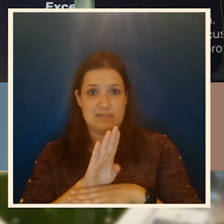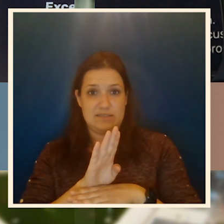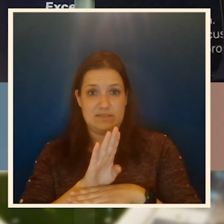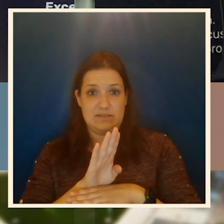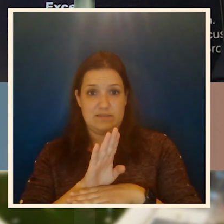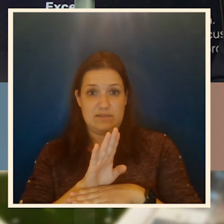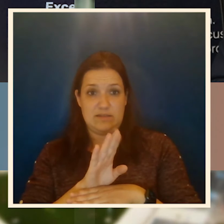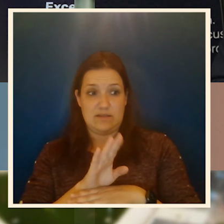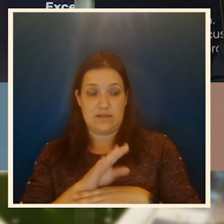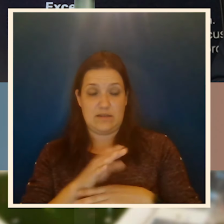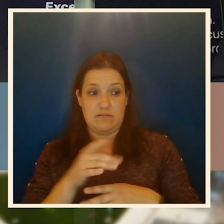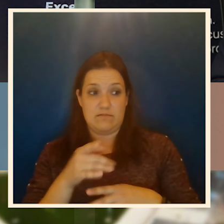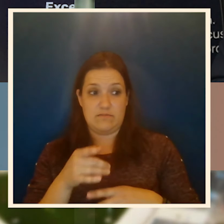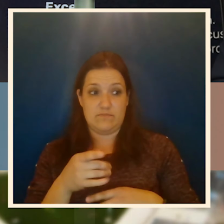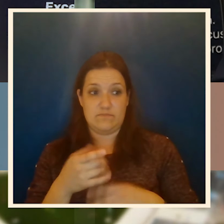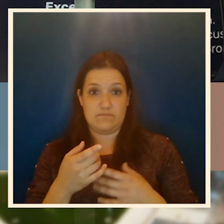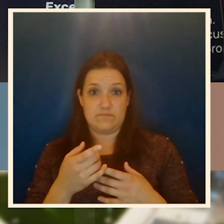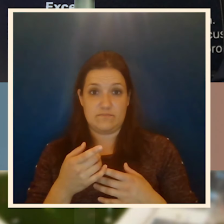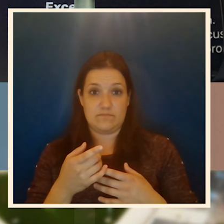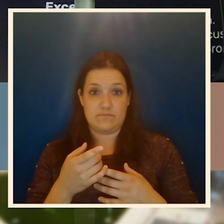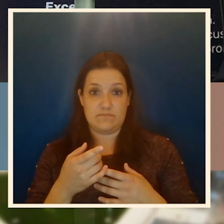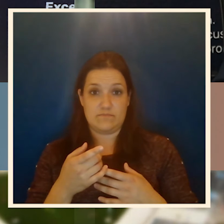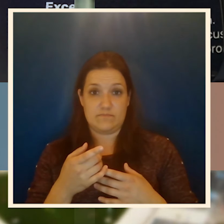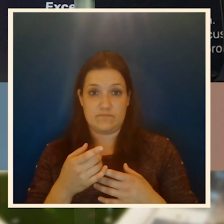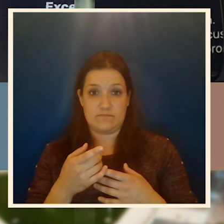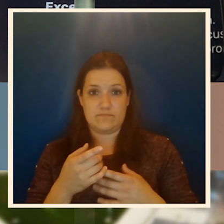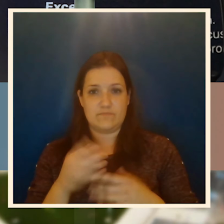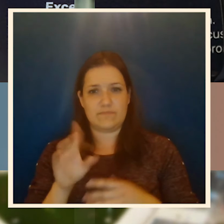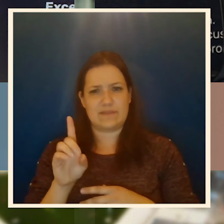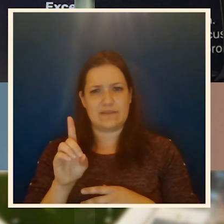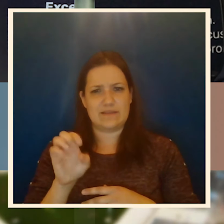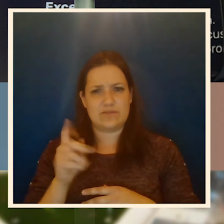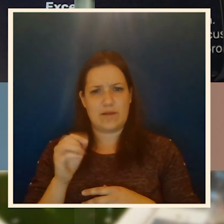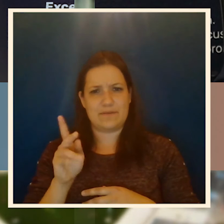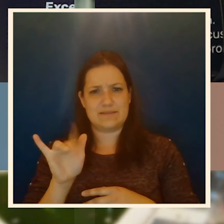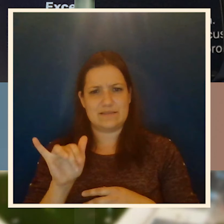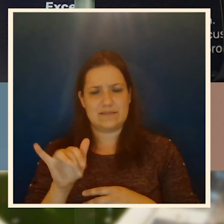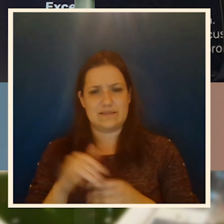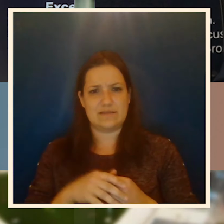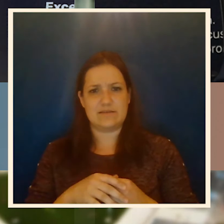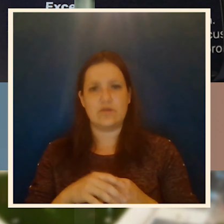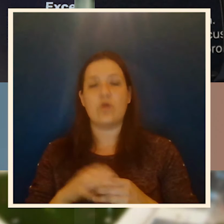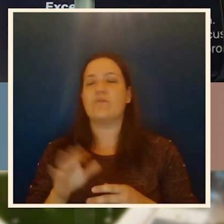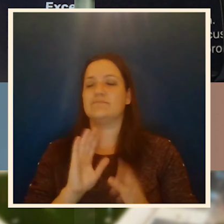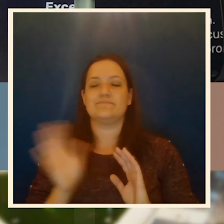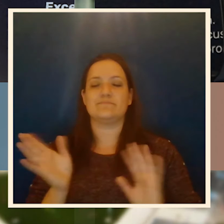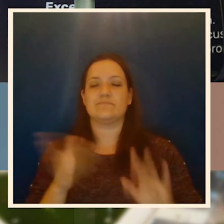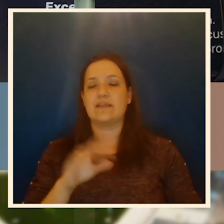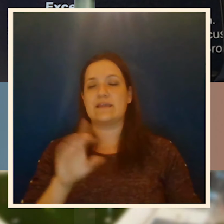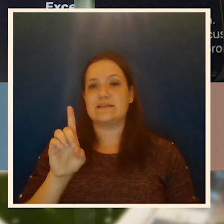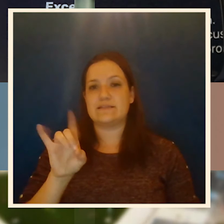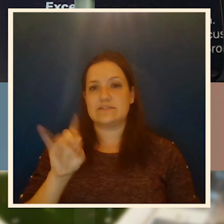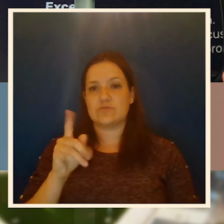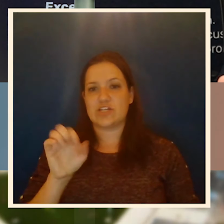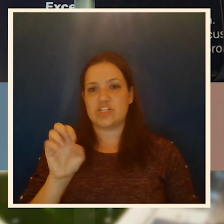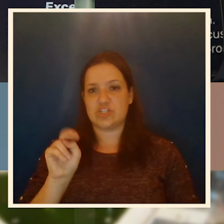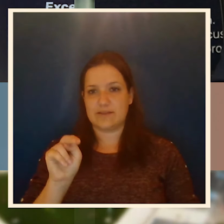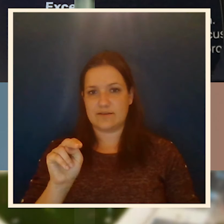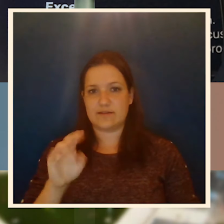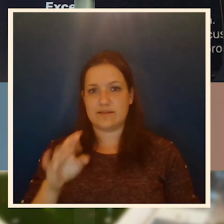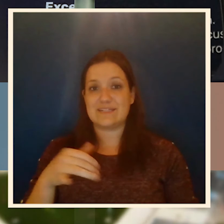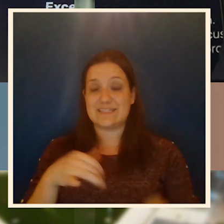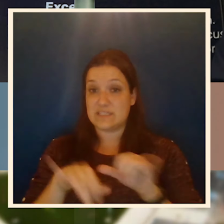but the thing that's confusing is businesses have been given the discrepancy,